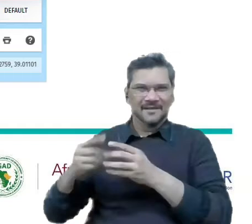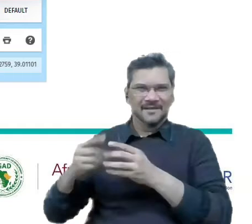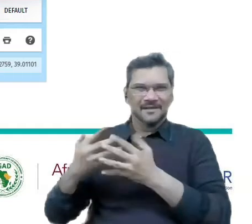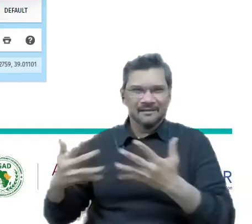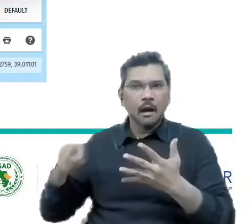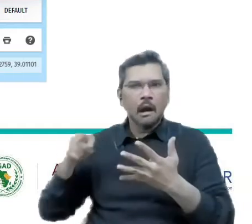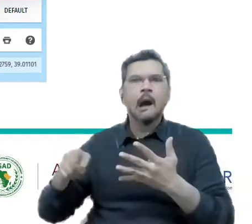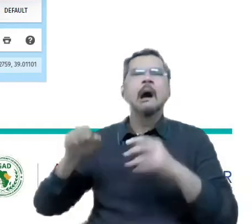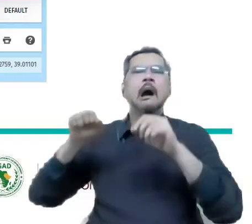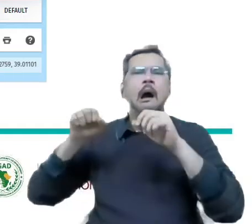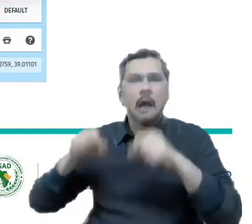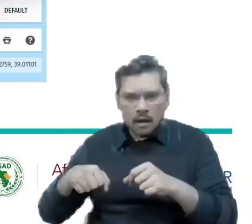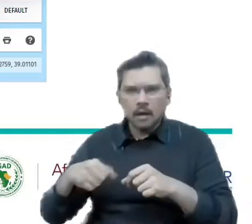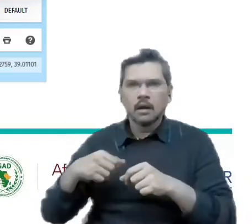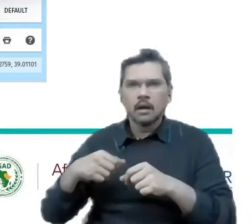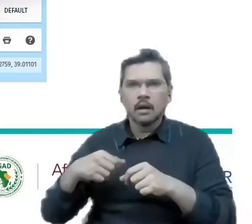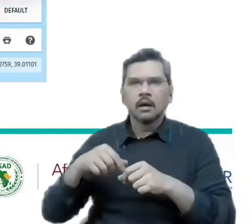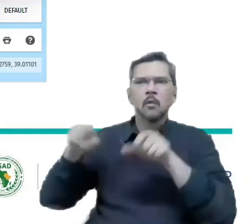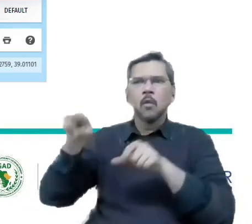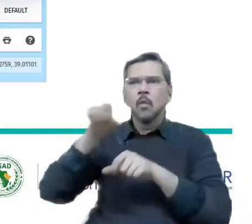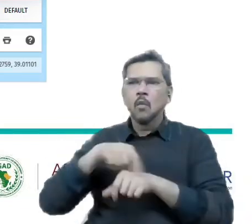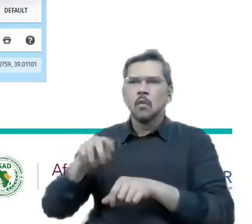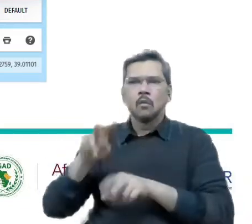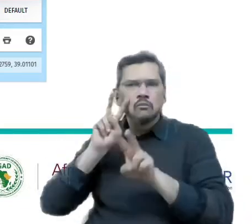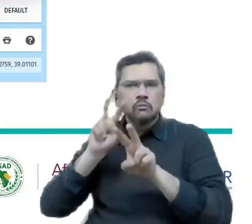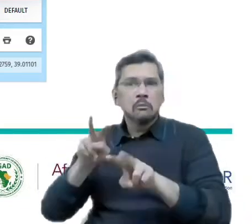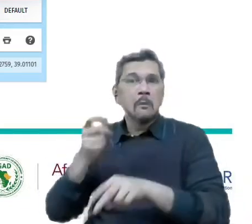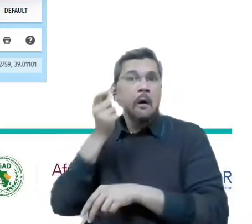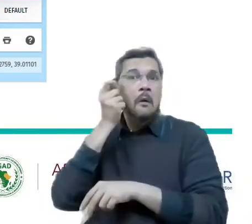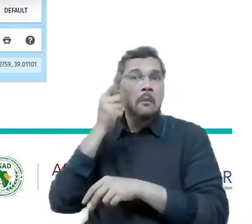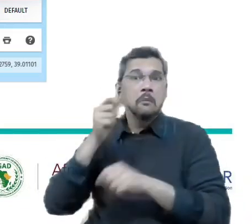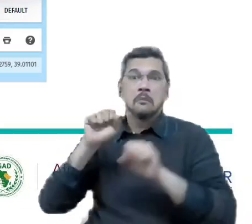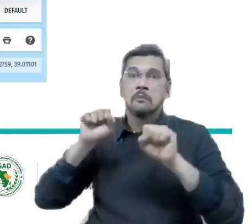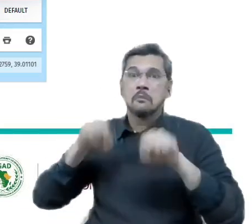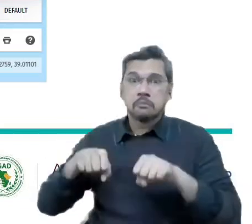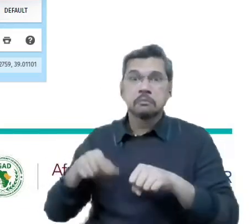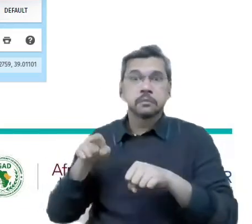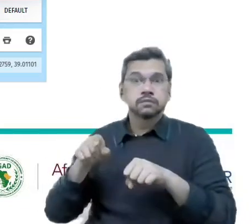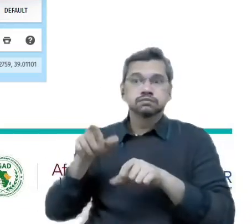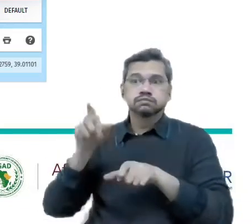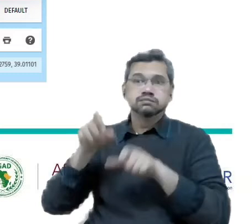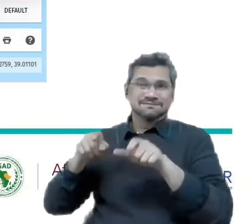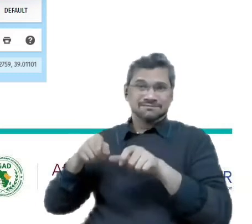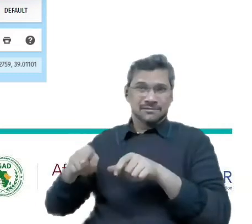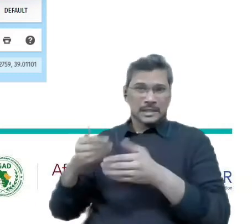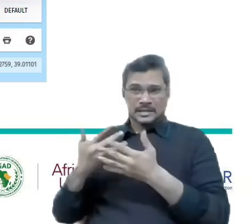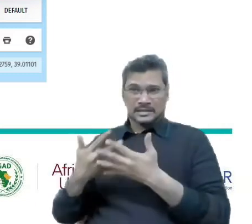point of view. But going forward, I think this product has to be again simplified, more